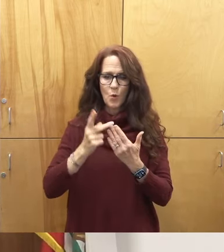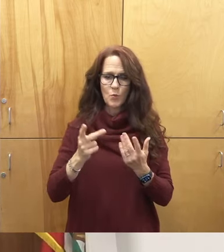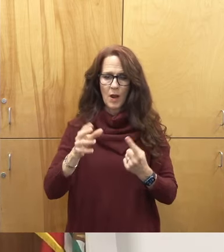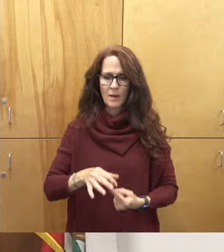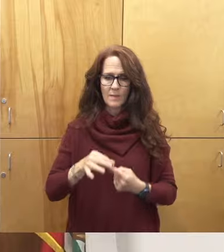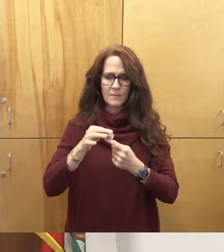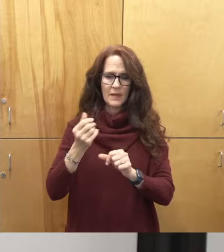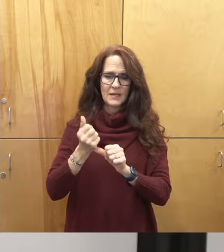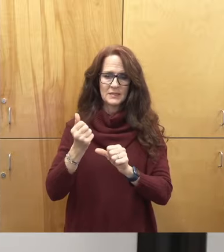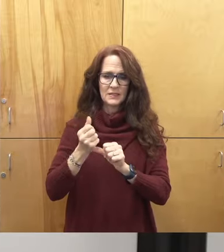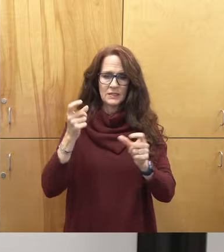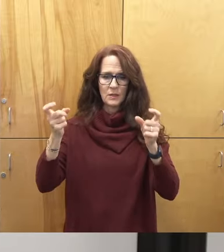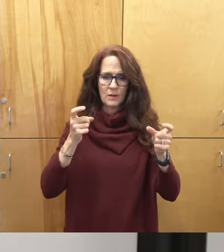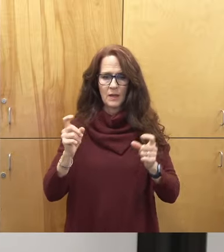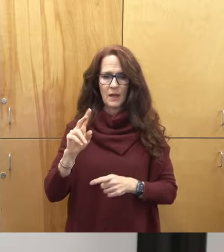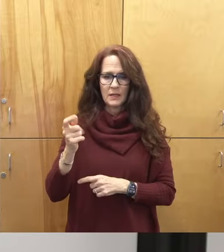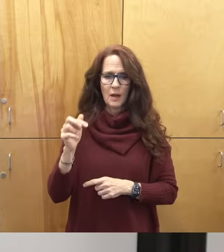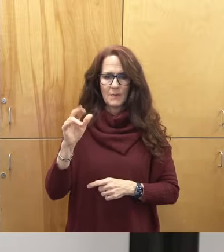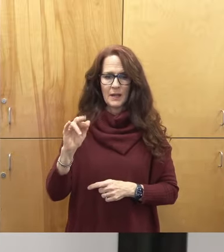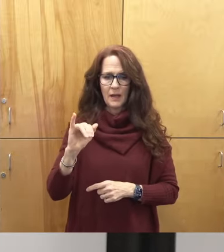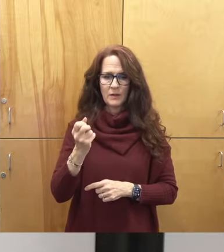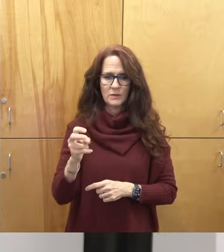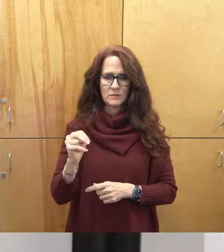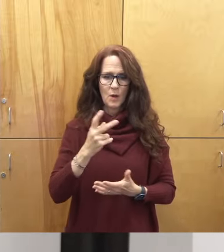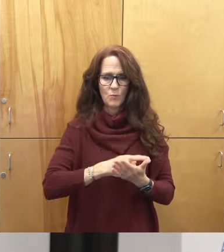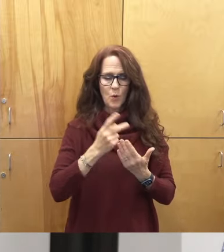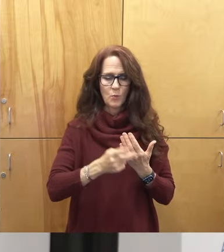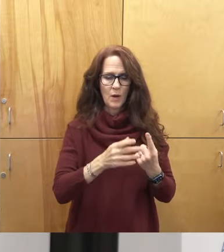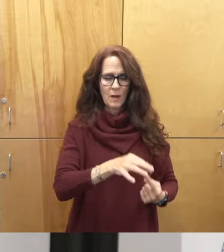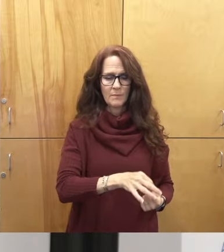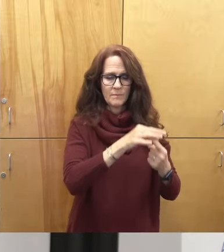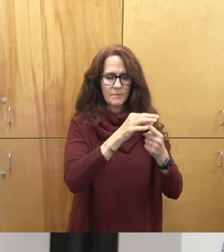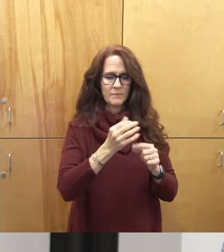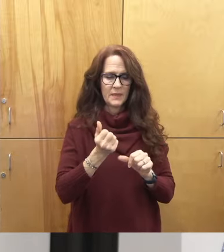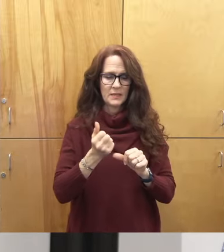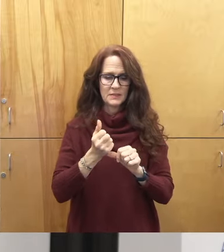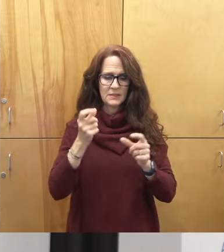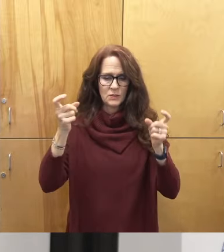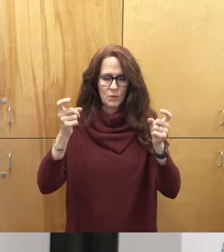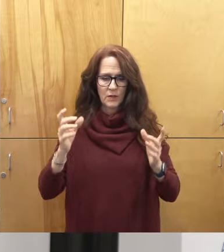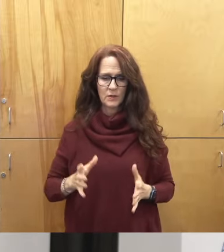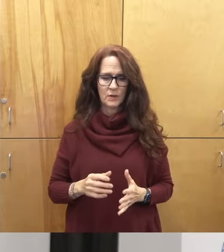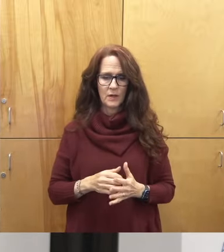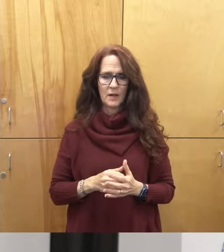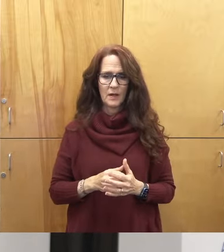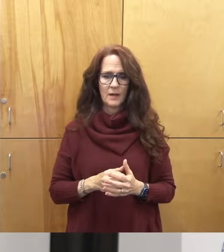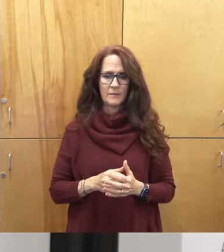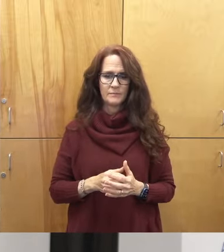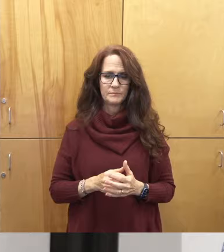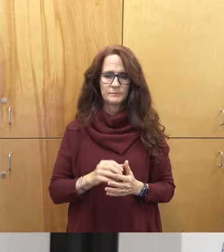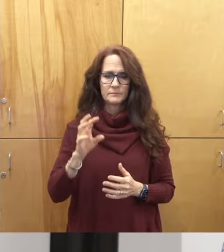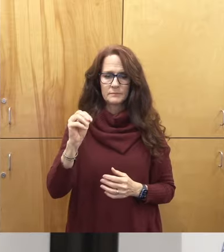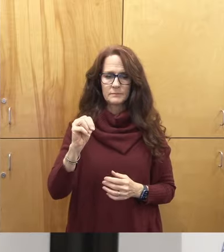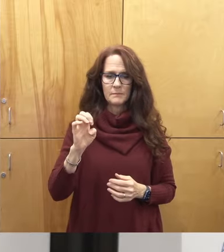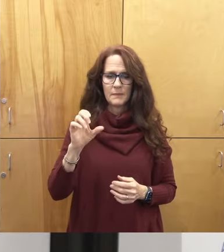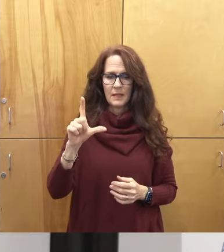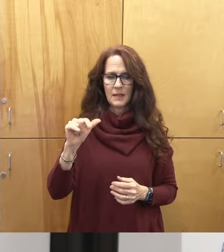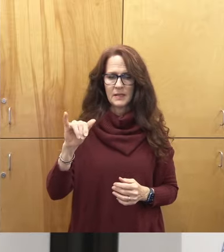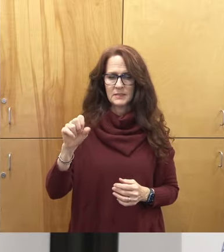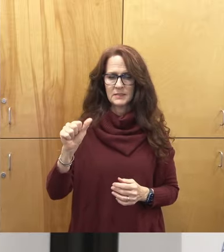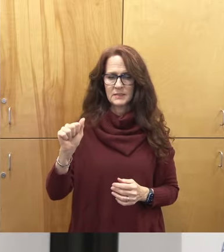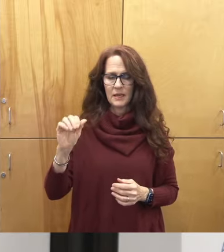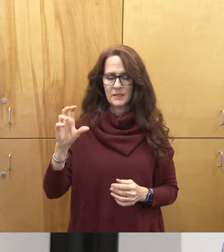Assistant Director. Kimberly Irons from Program Specialist to Assistant Director. Melissa Stark, current